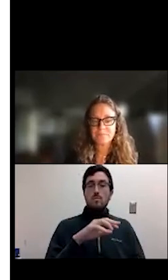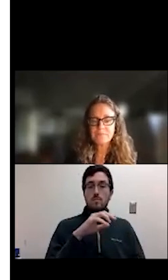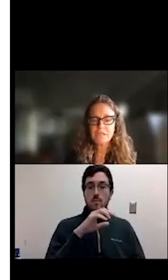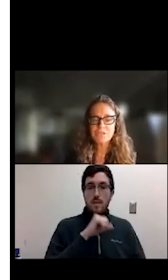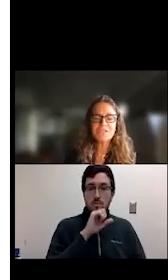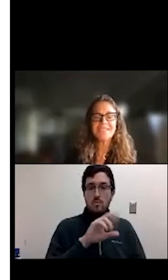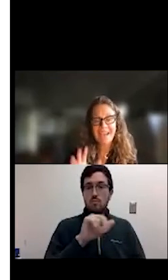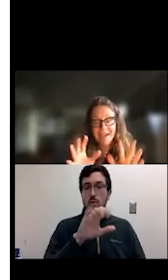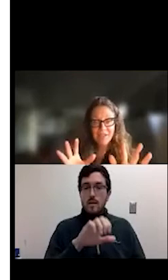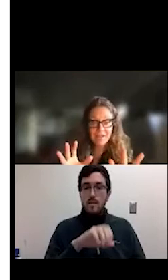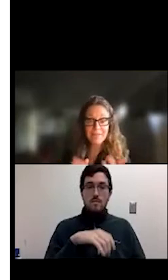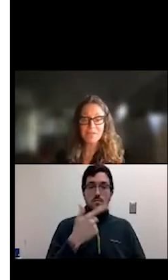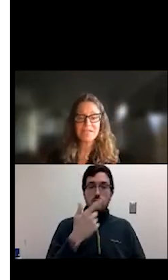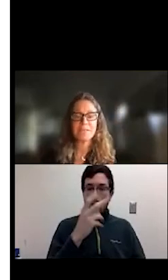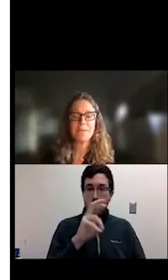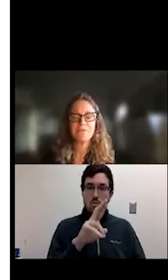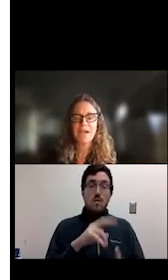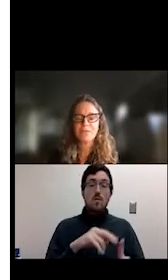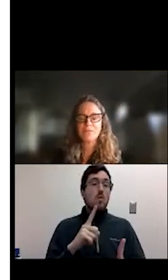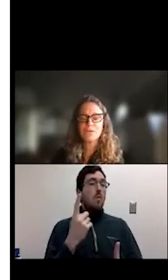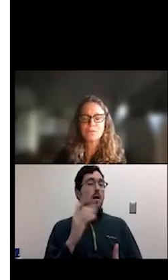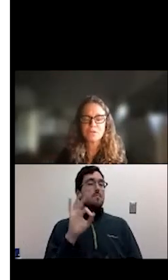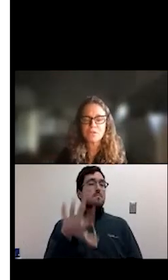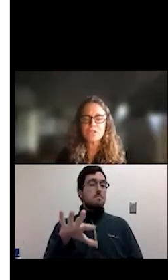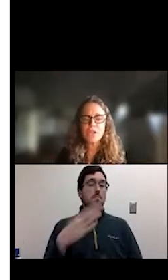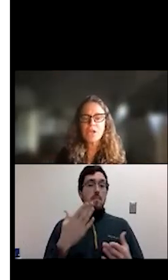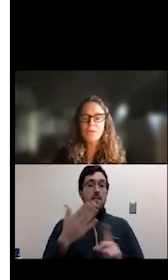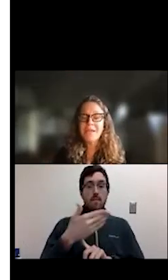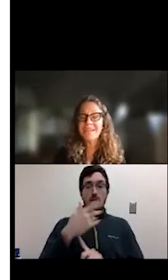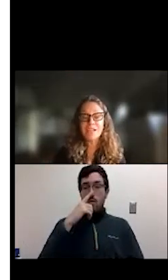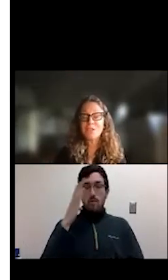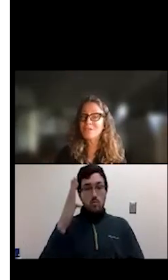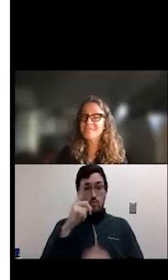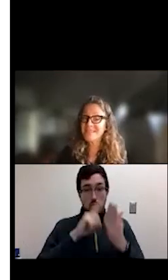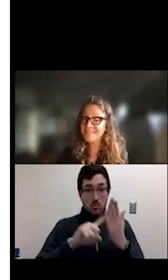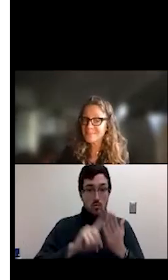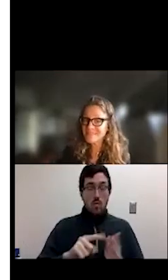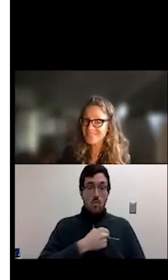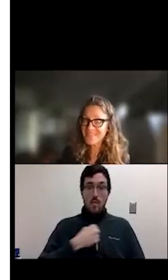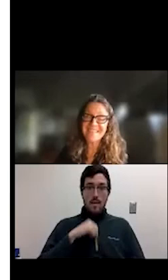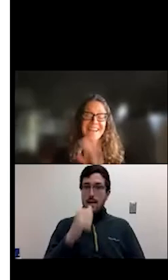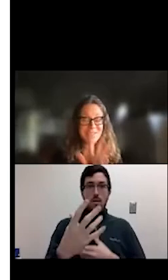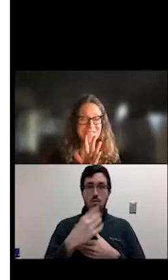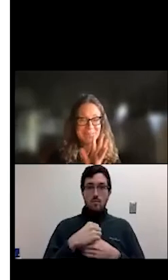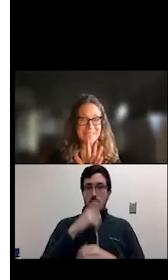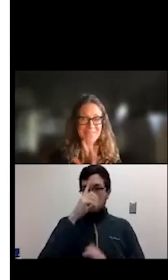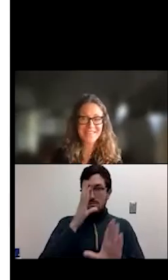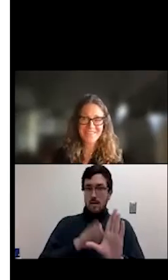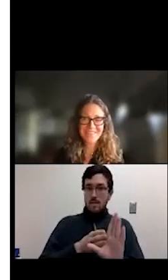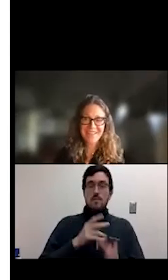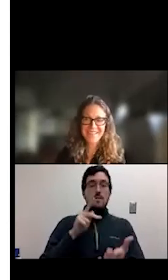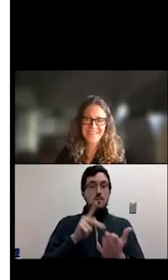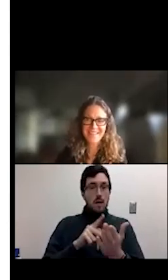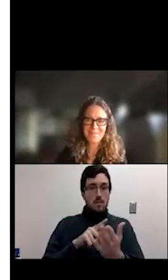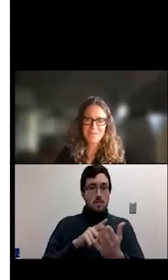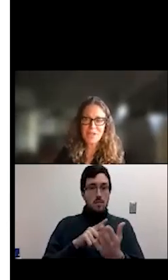respondents. Just a caveat about this, and maybe a flag for future research, we didn't include psych-specific,